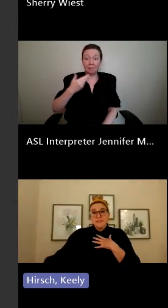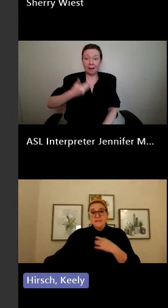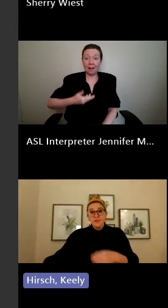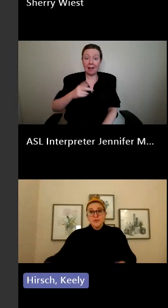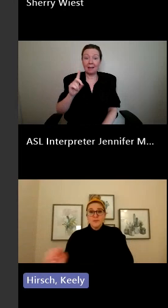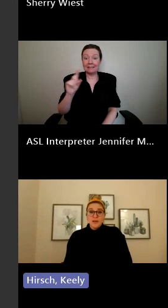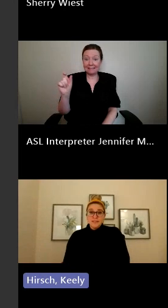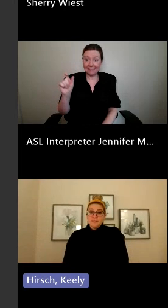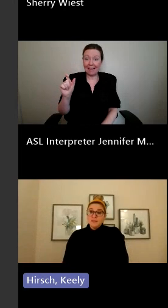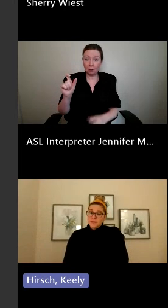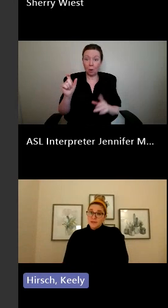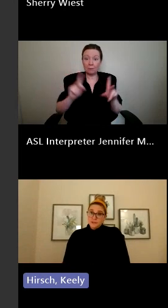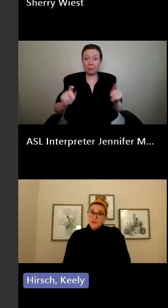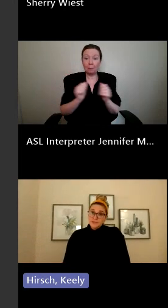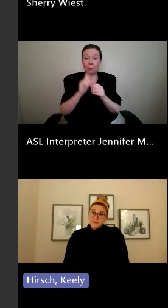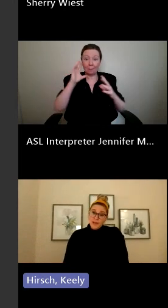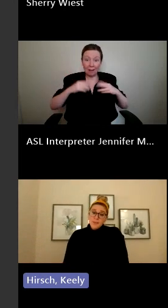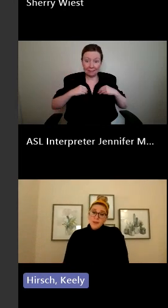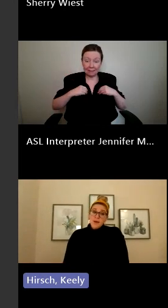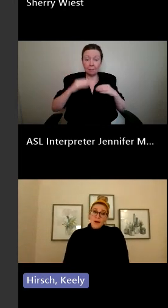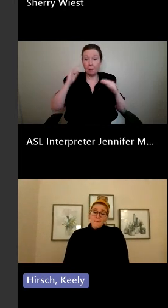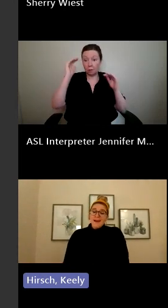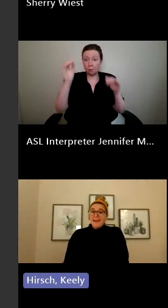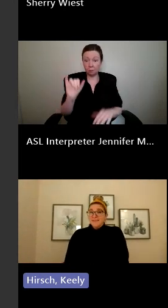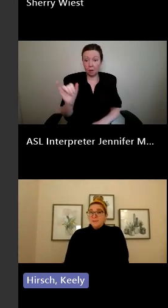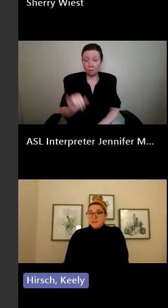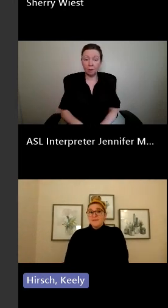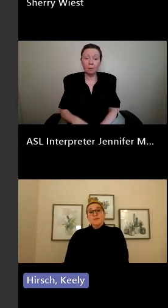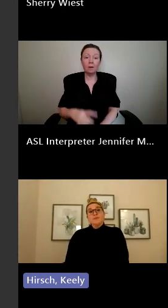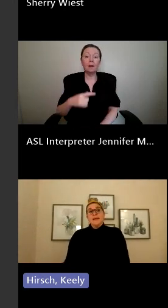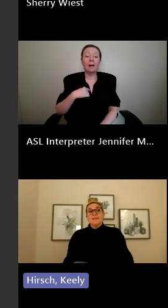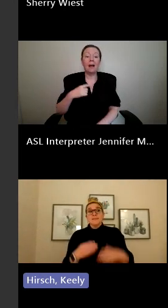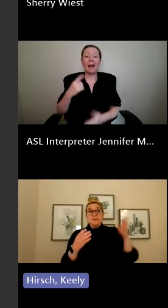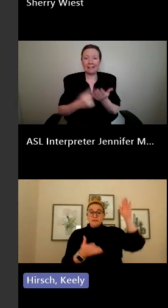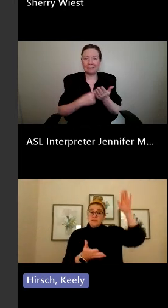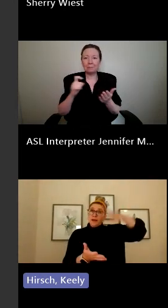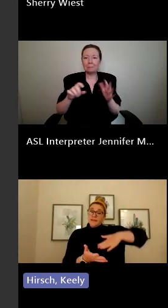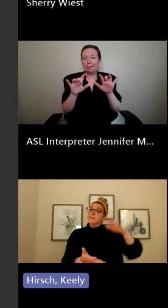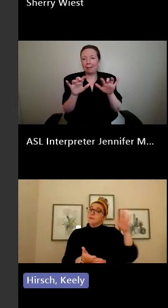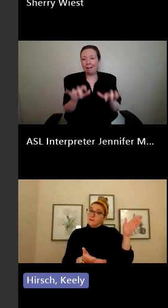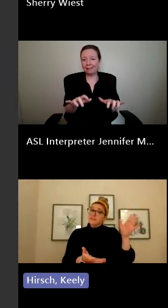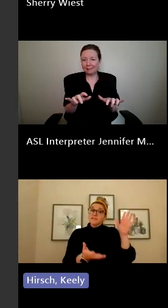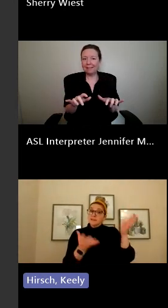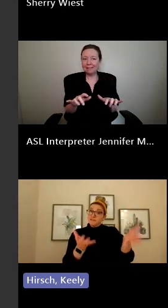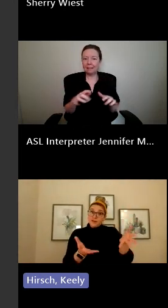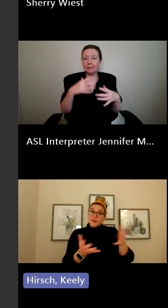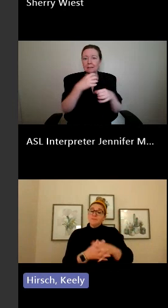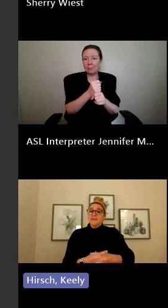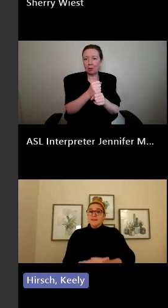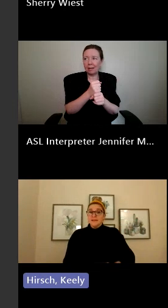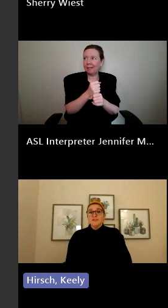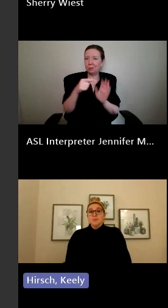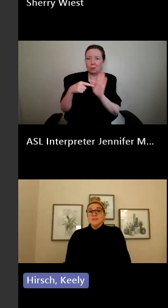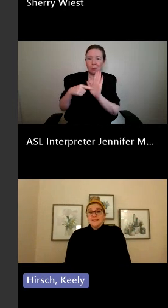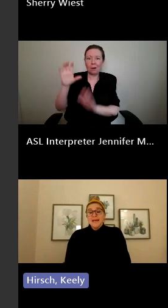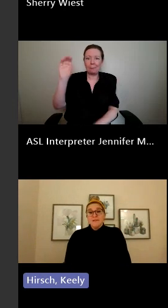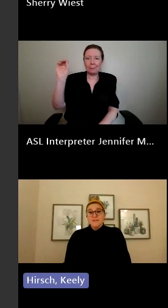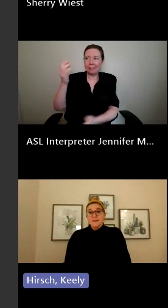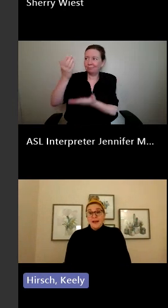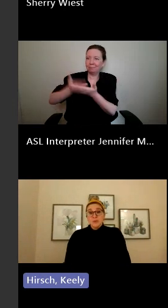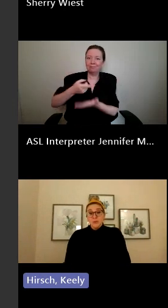diagnoses individuals with autism, adults as well, I sometimes have to write like summaries to confirm that the individual